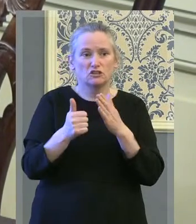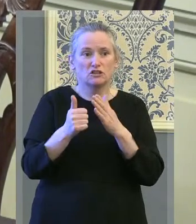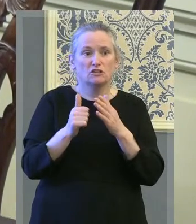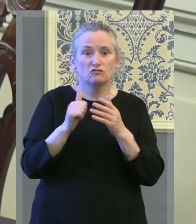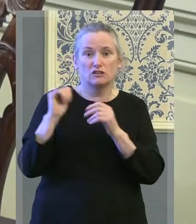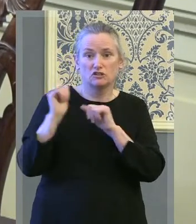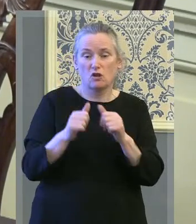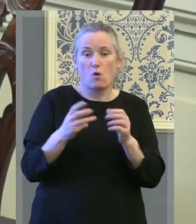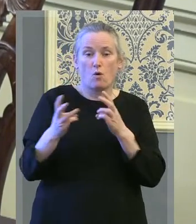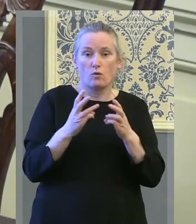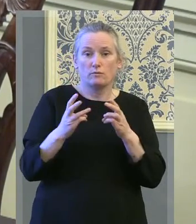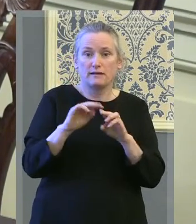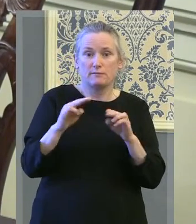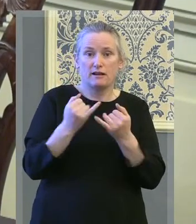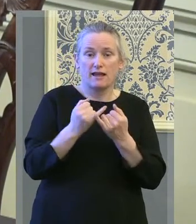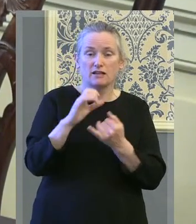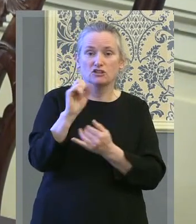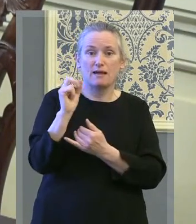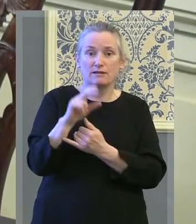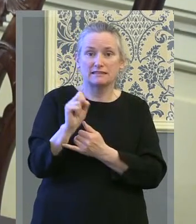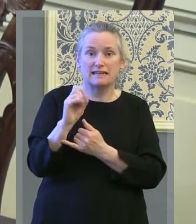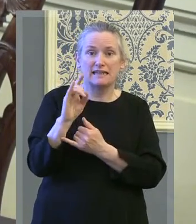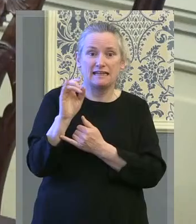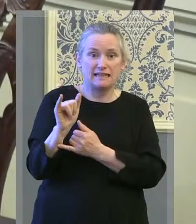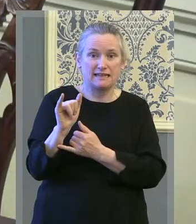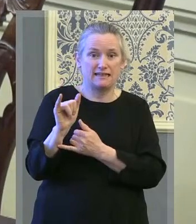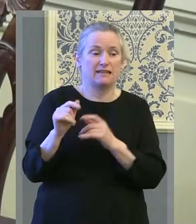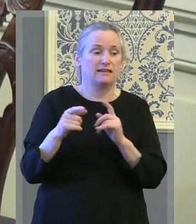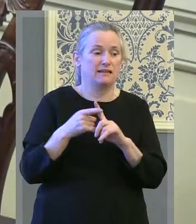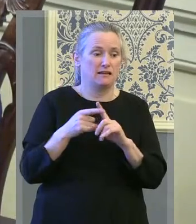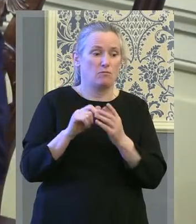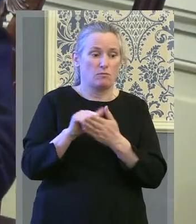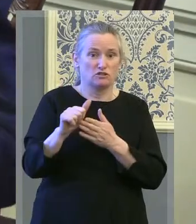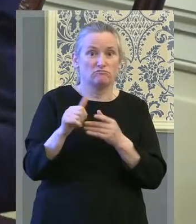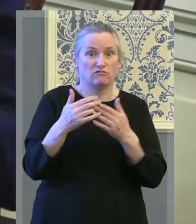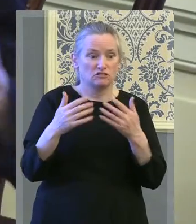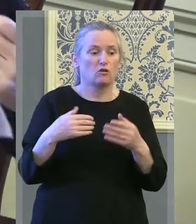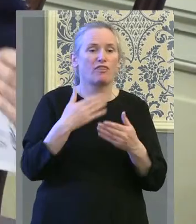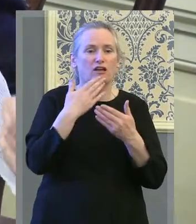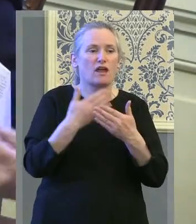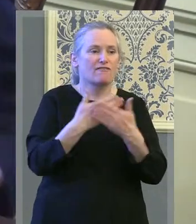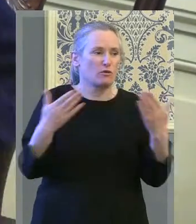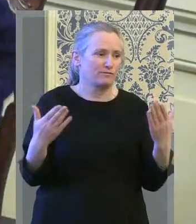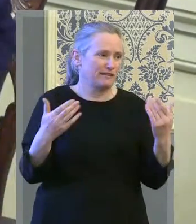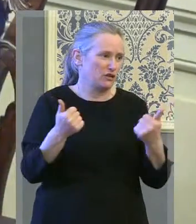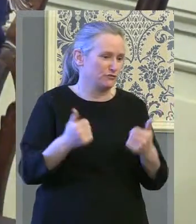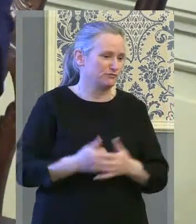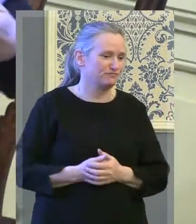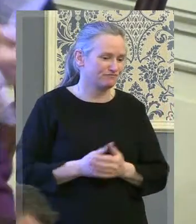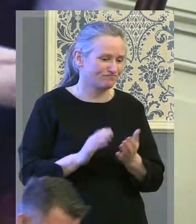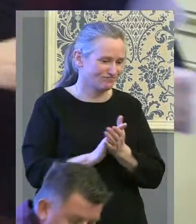and has published widely on the art of calligraphy. So, Gurv Mil Mahagurv Galer.